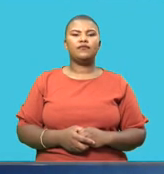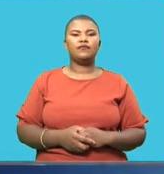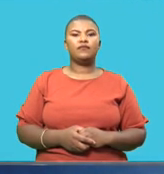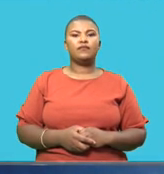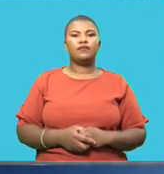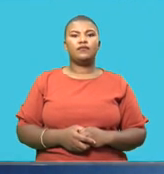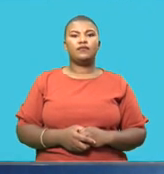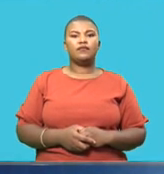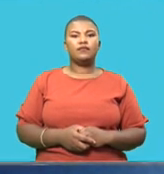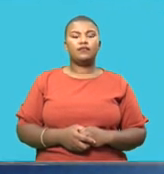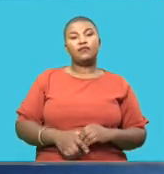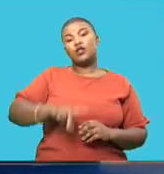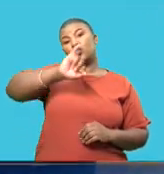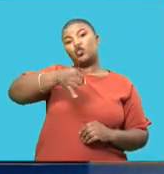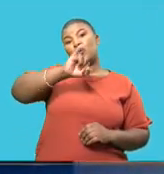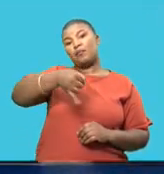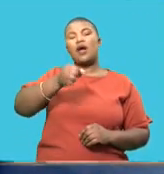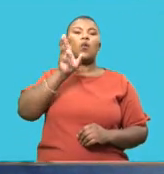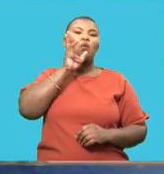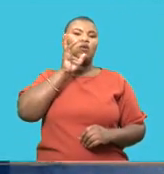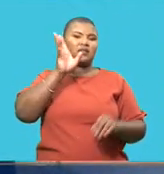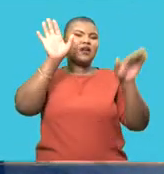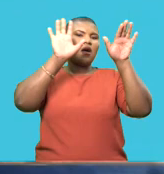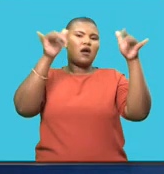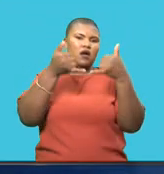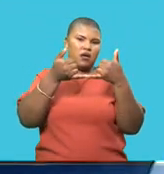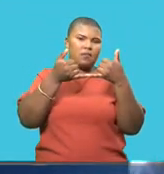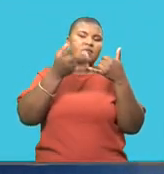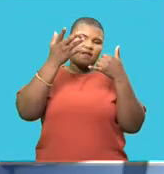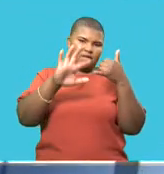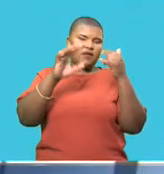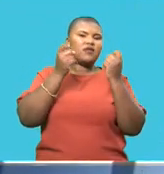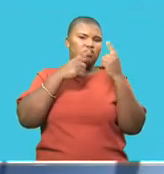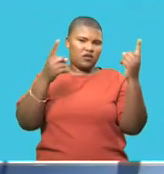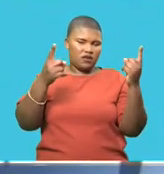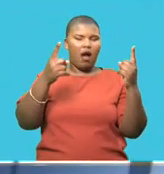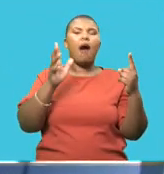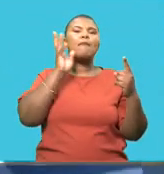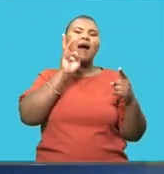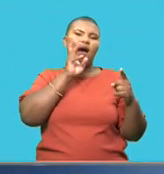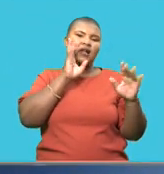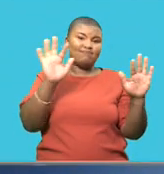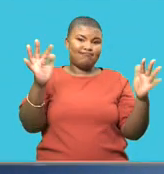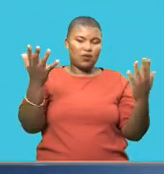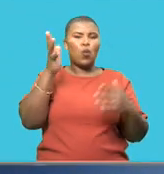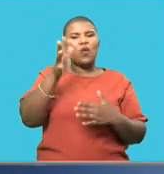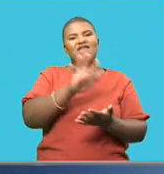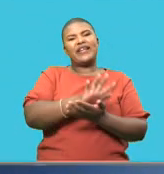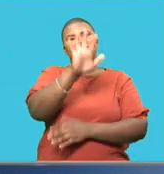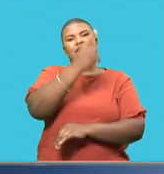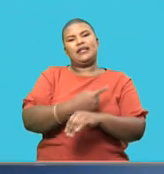Company ya phepelo ya metsi ya Joburg Water e phatlaladitse gore go tlilo e ba le tema ya go kwalo ga metsi metsaneng e itseng motseng wa